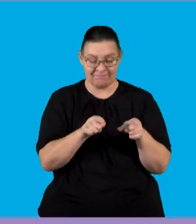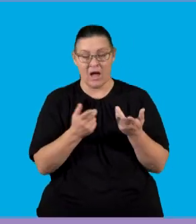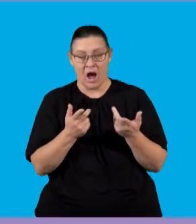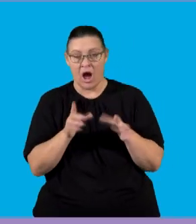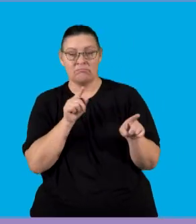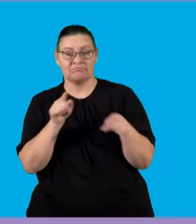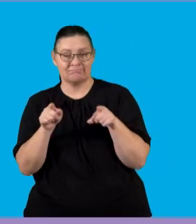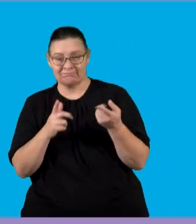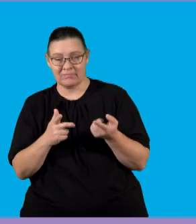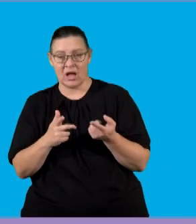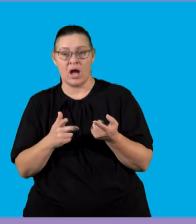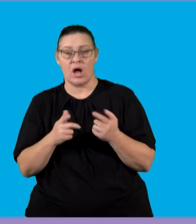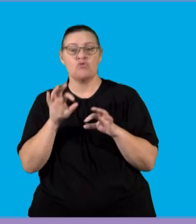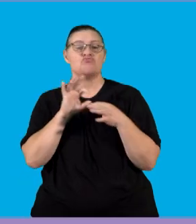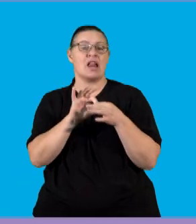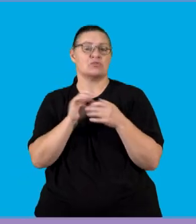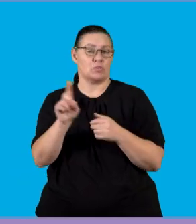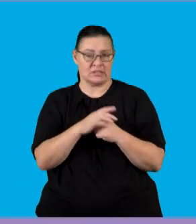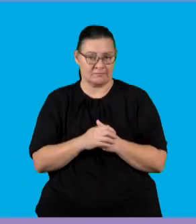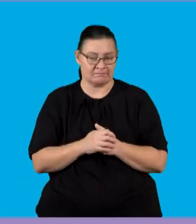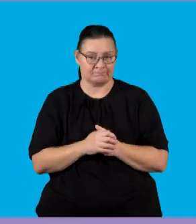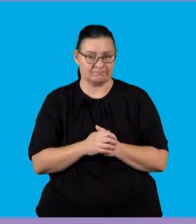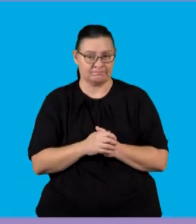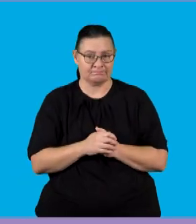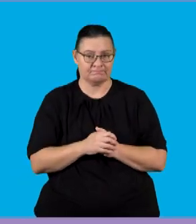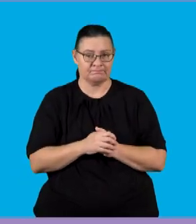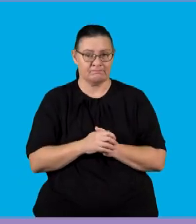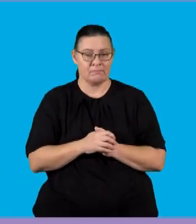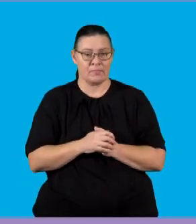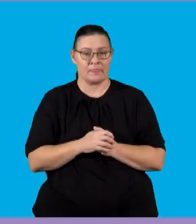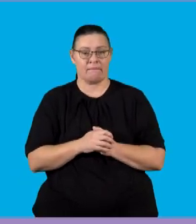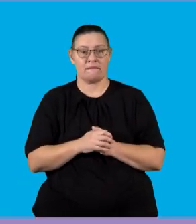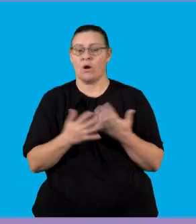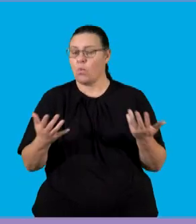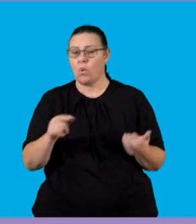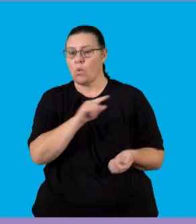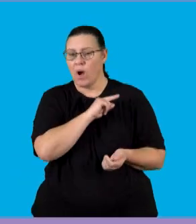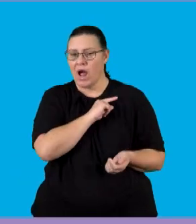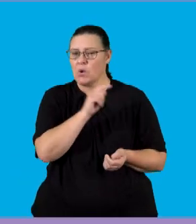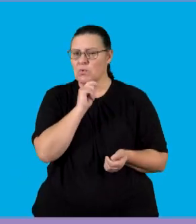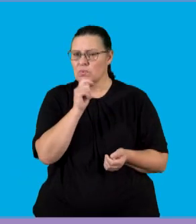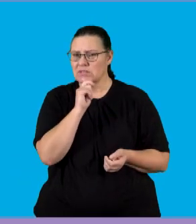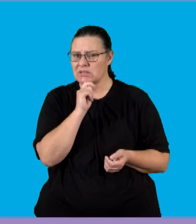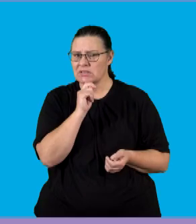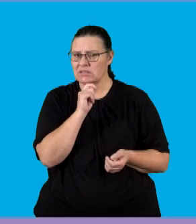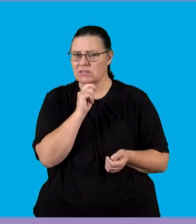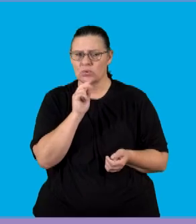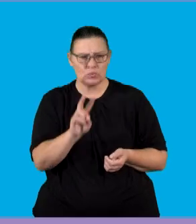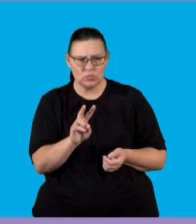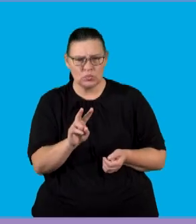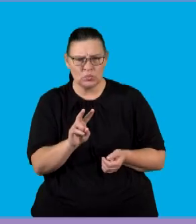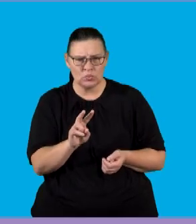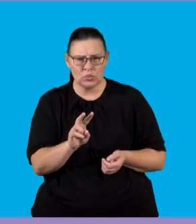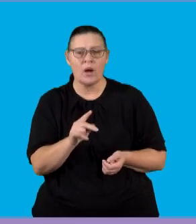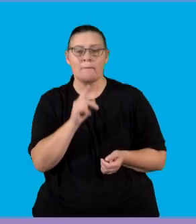have seen between our term number and our term. Now, why are we using 2?